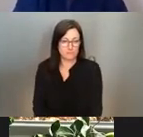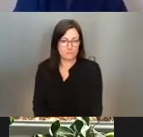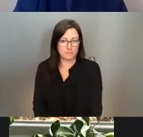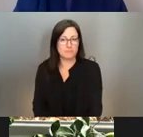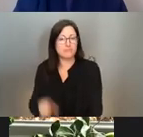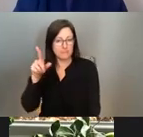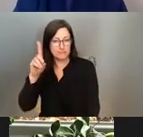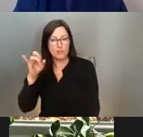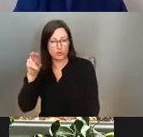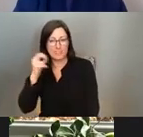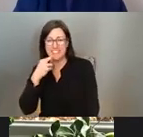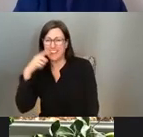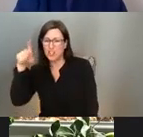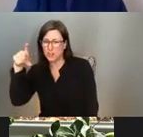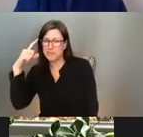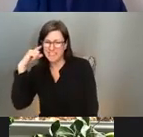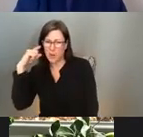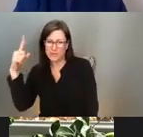There should be sound.